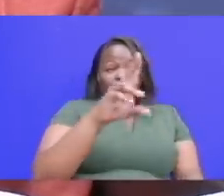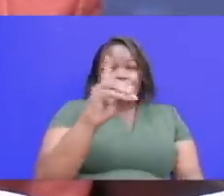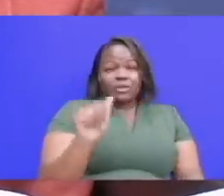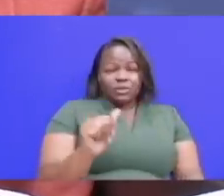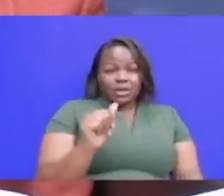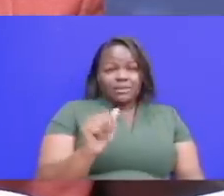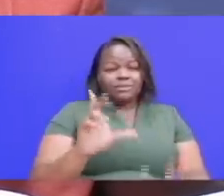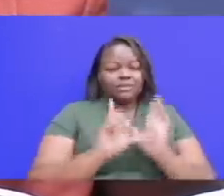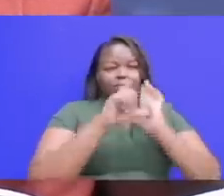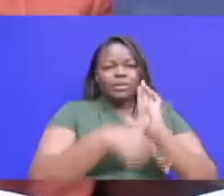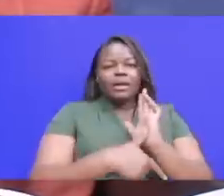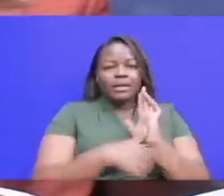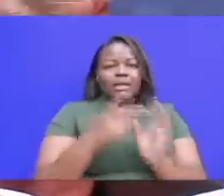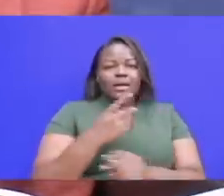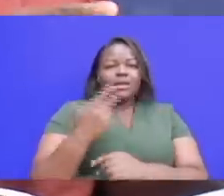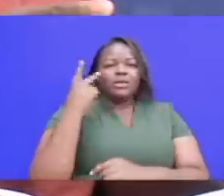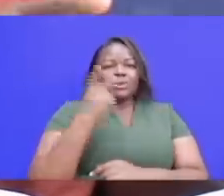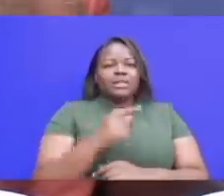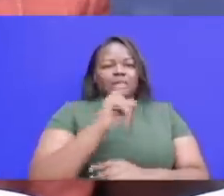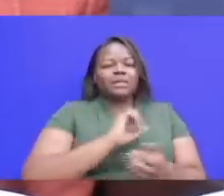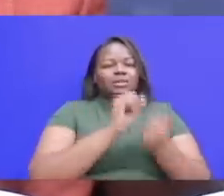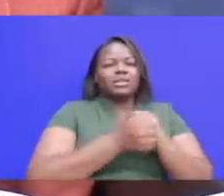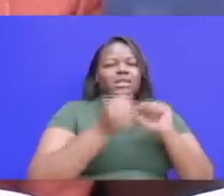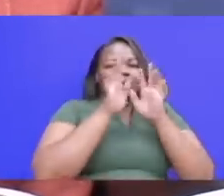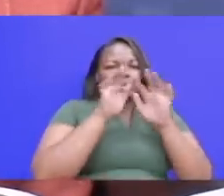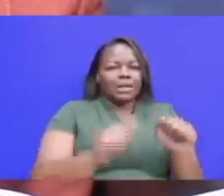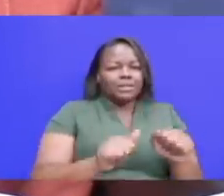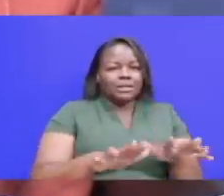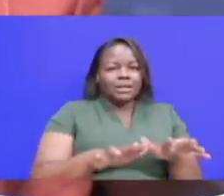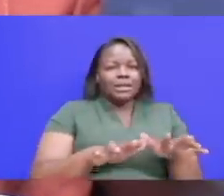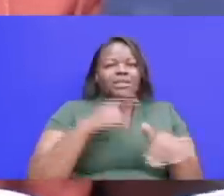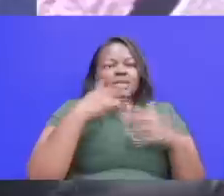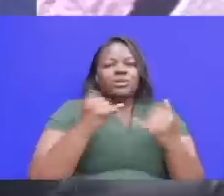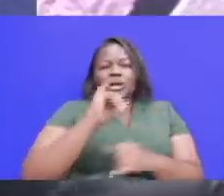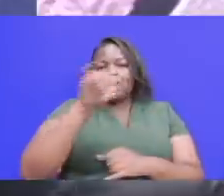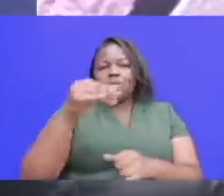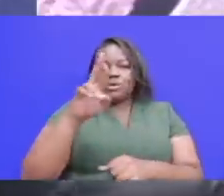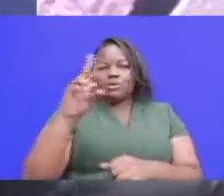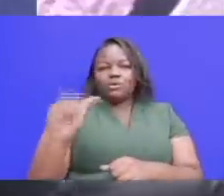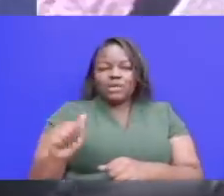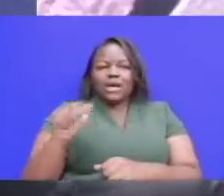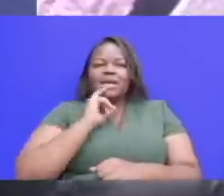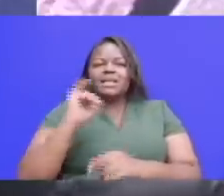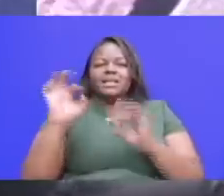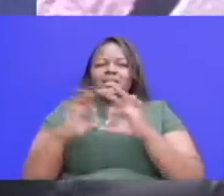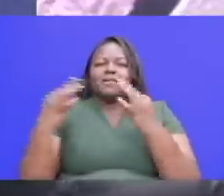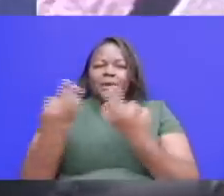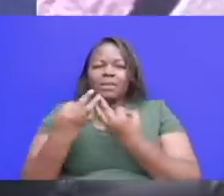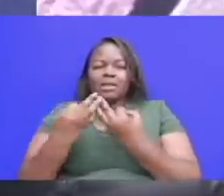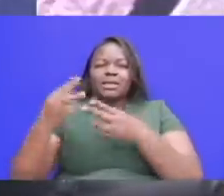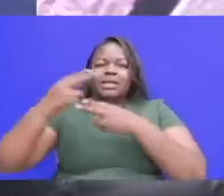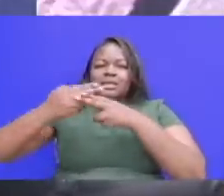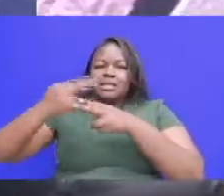way, later on he changes, and then we see him being blessed by actually the Judah is now the family that the name that